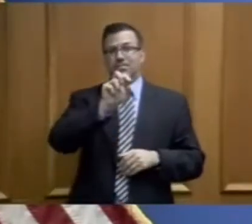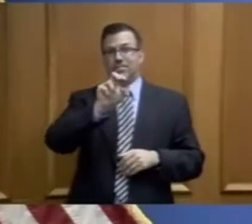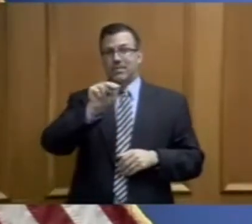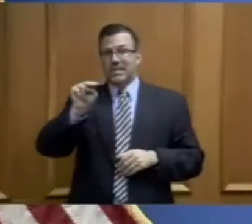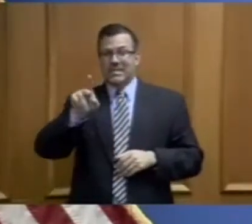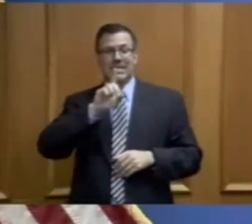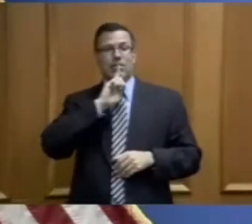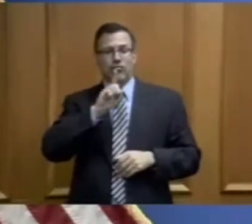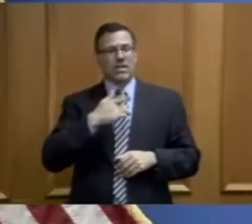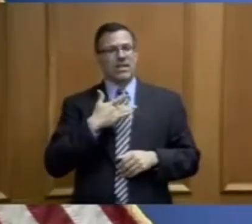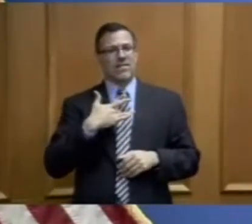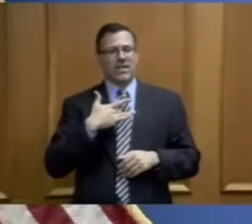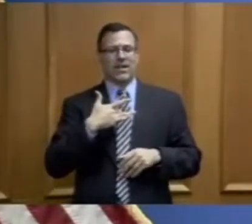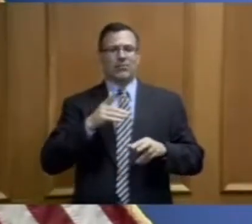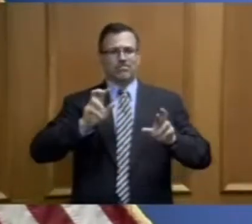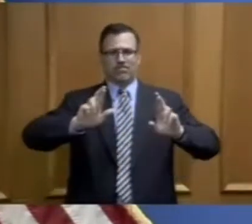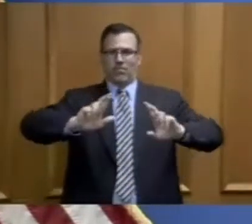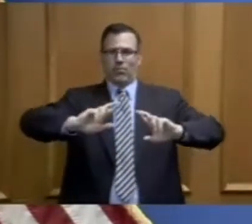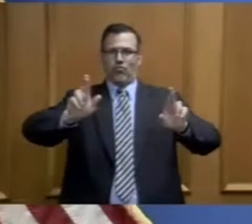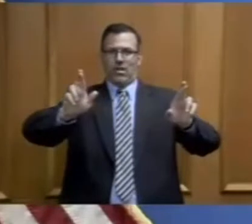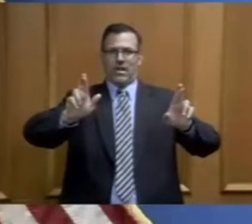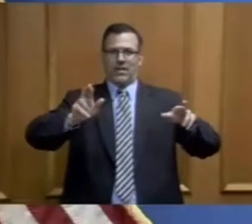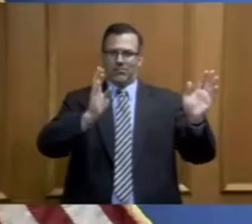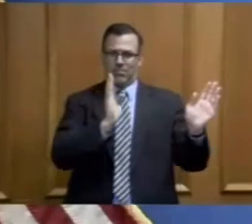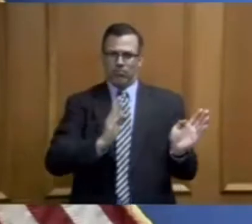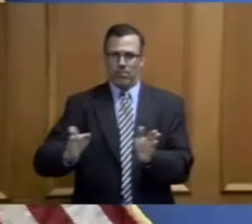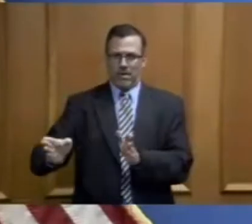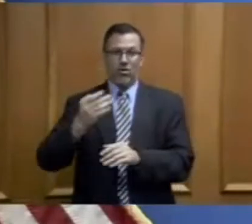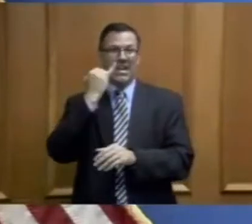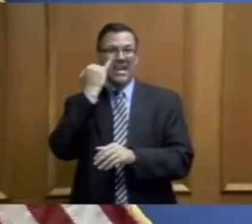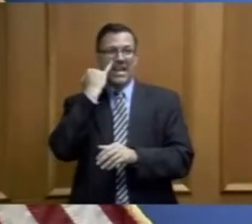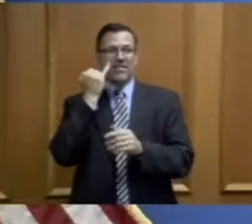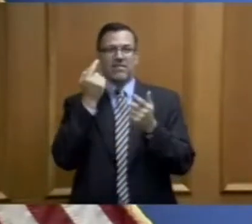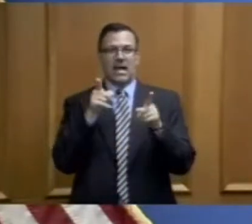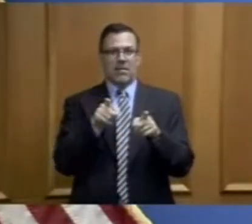any surge that we see coming later this year or even into the fall.